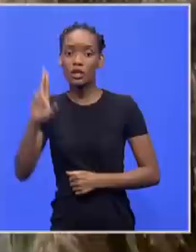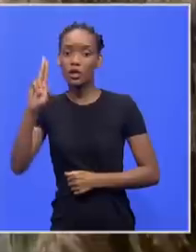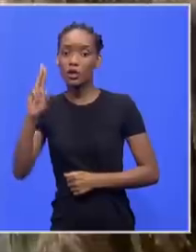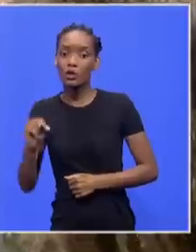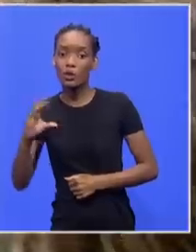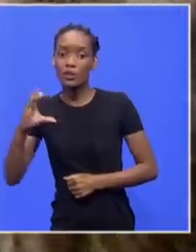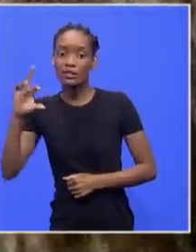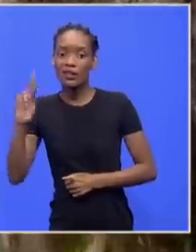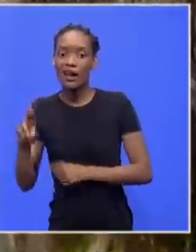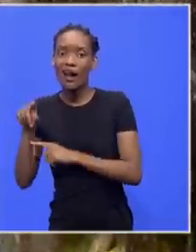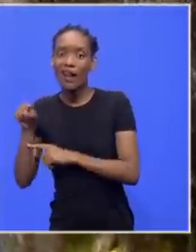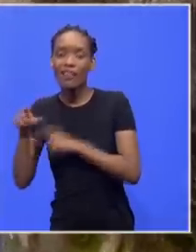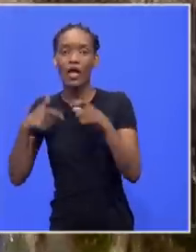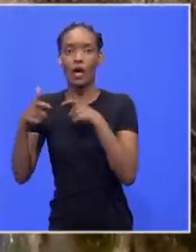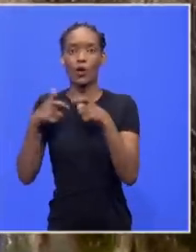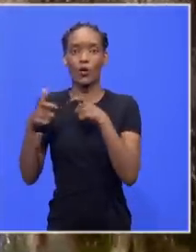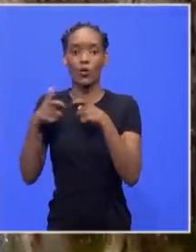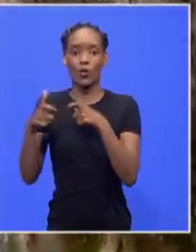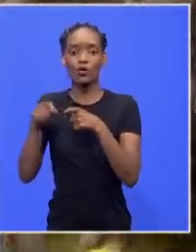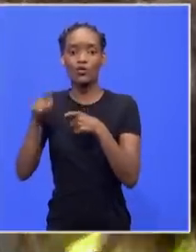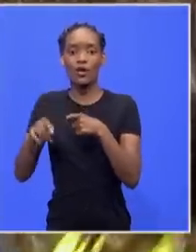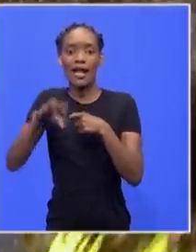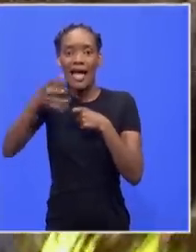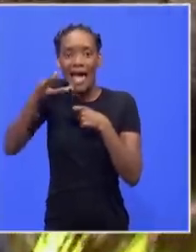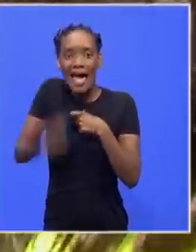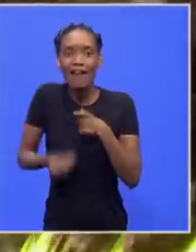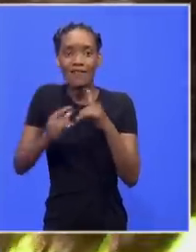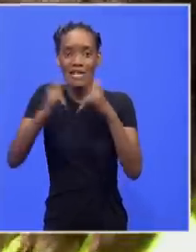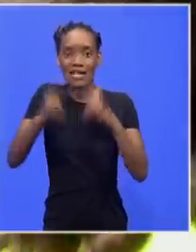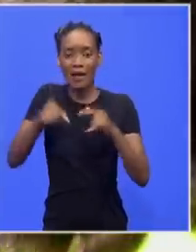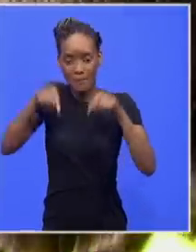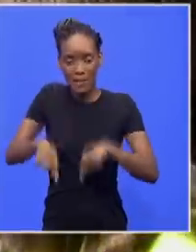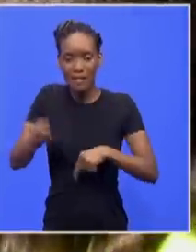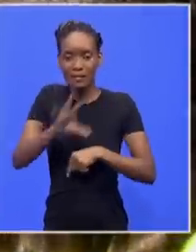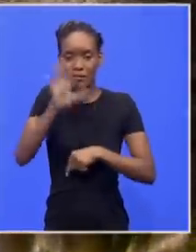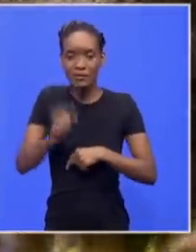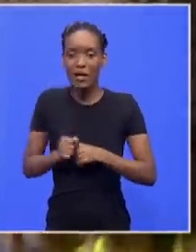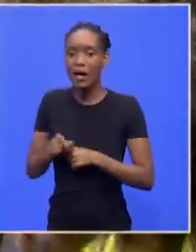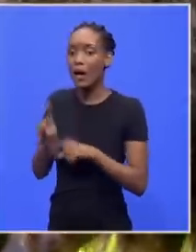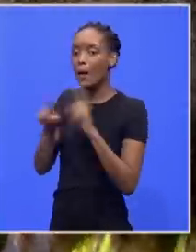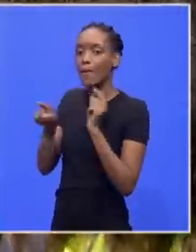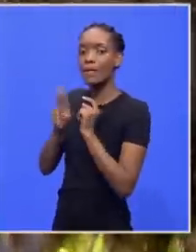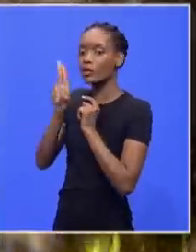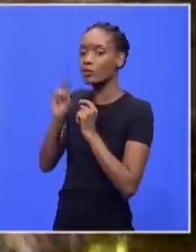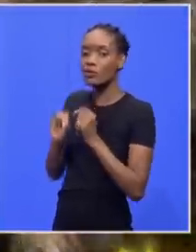controlling all the camps. There is the camp around South Africa. But the UN is not protecting you right now.